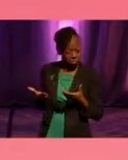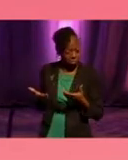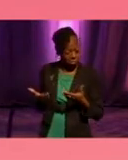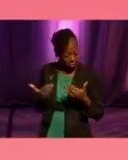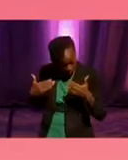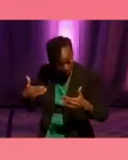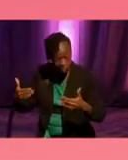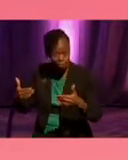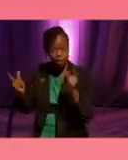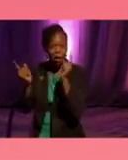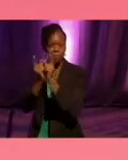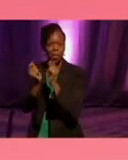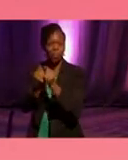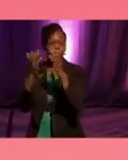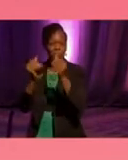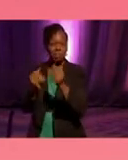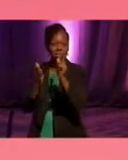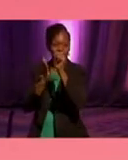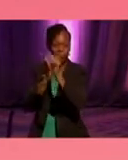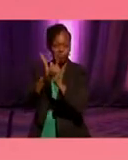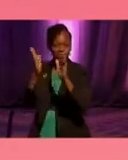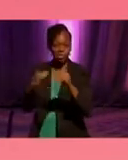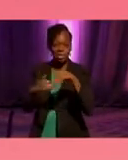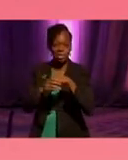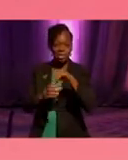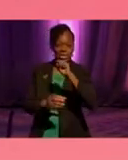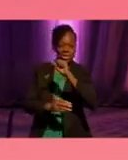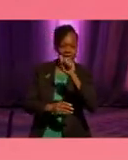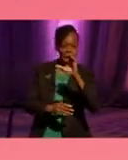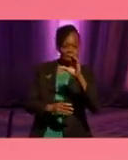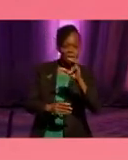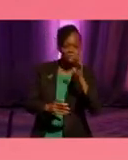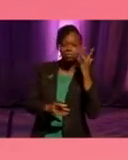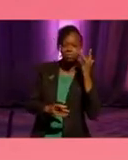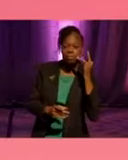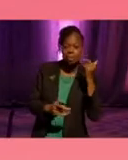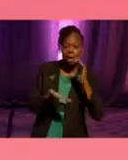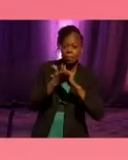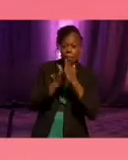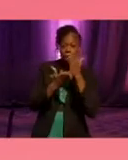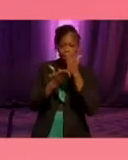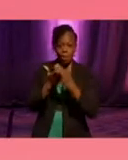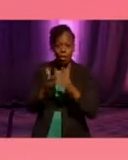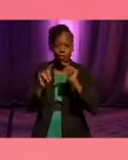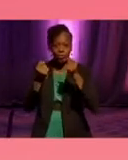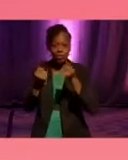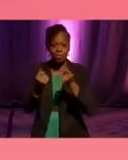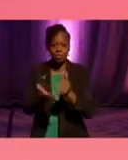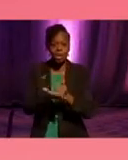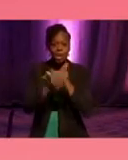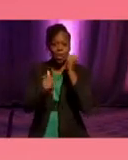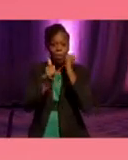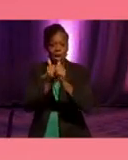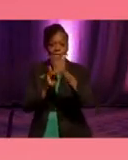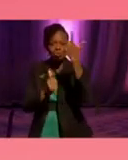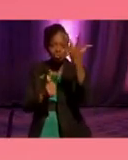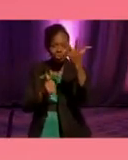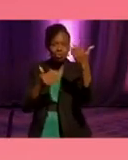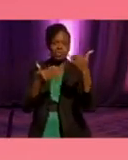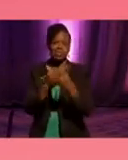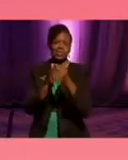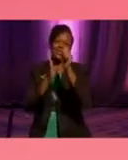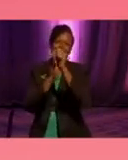California, and I was a part of a team, and we helped pass 3 new laws, 3 new bills of